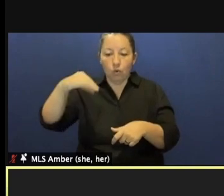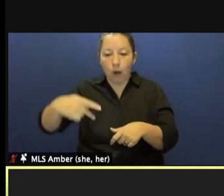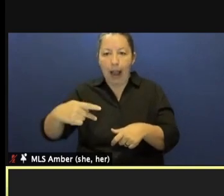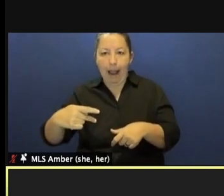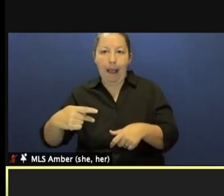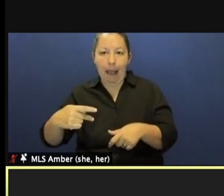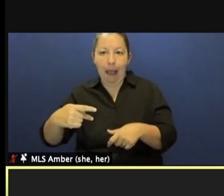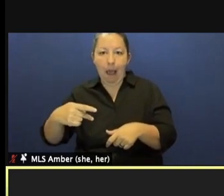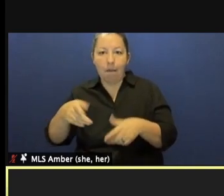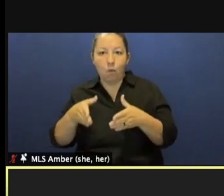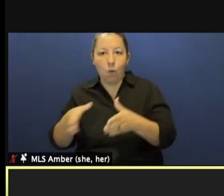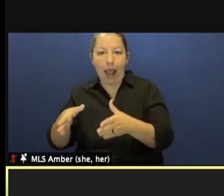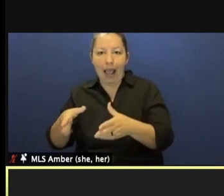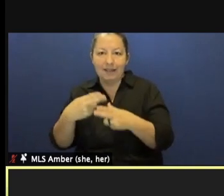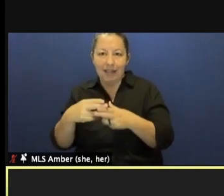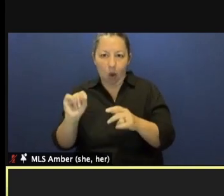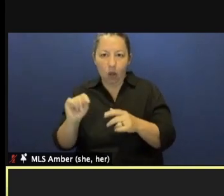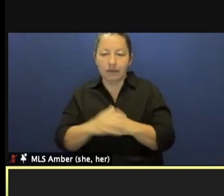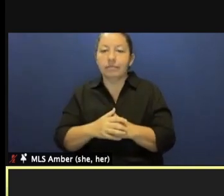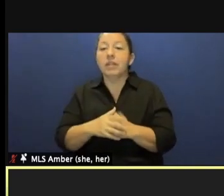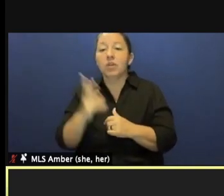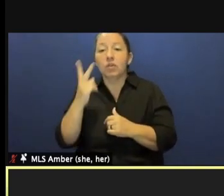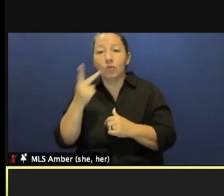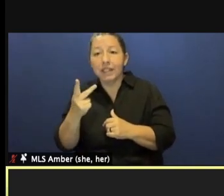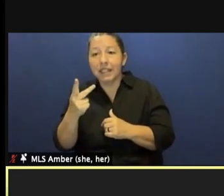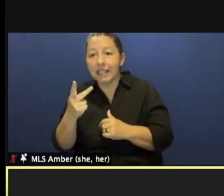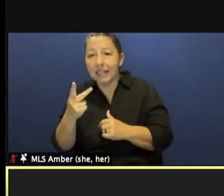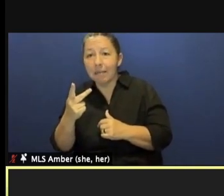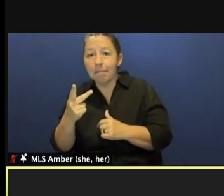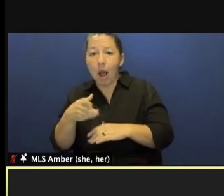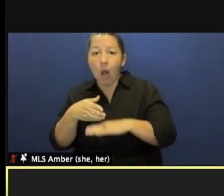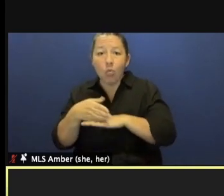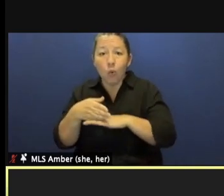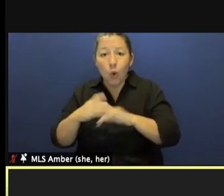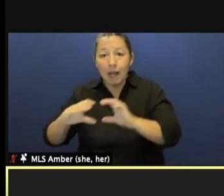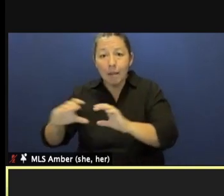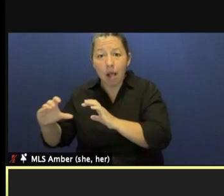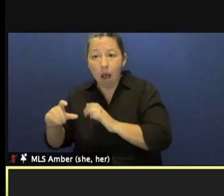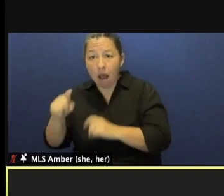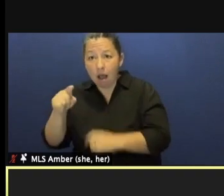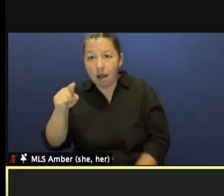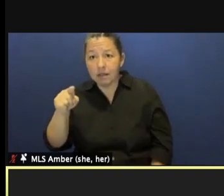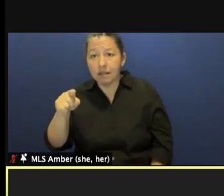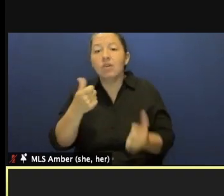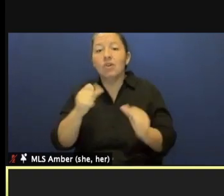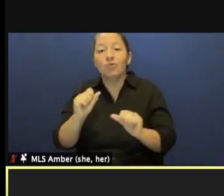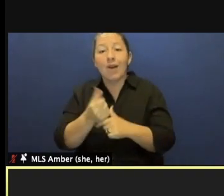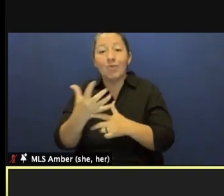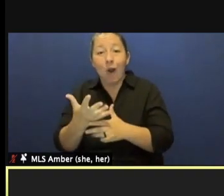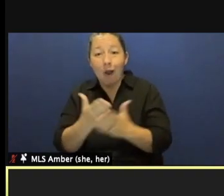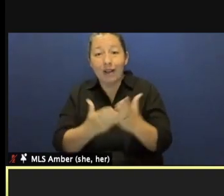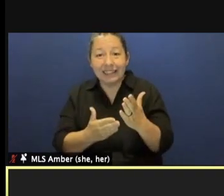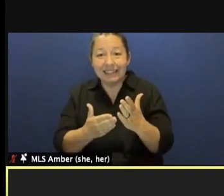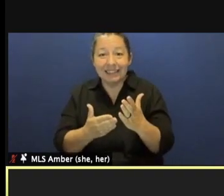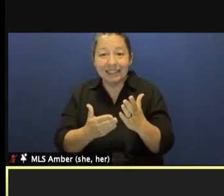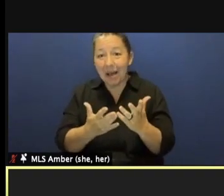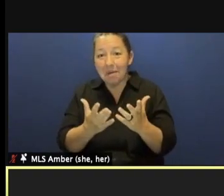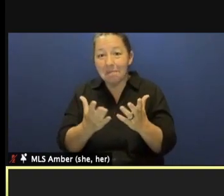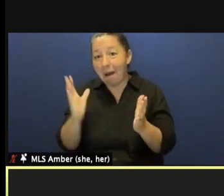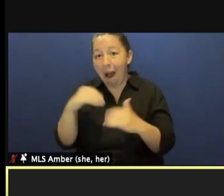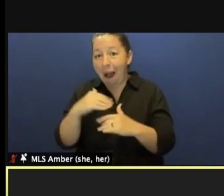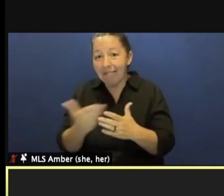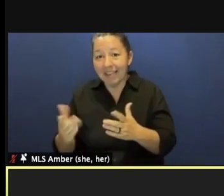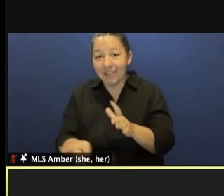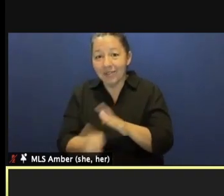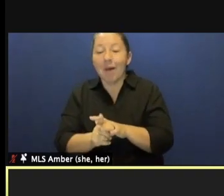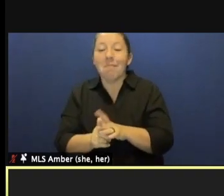we even, as you can see by the plywood blocks that are there, trying to cause some anomalies, right? We have a rampway that lands